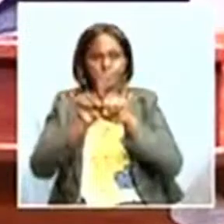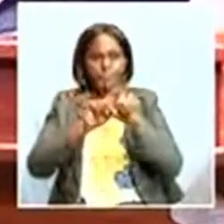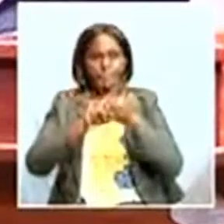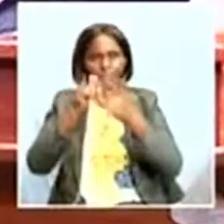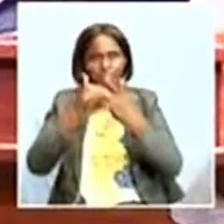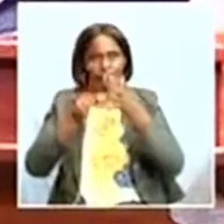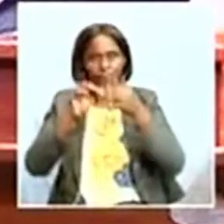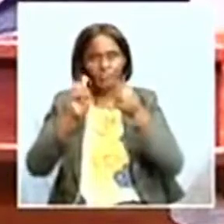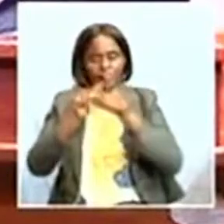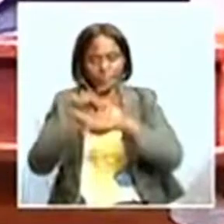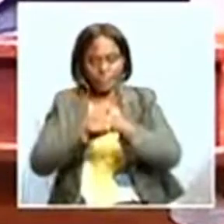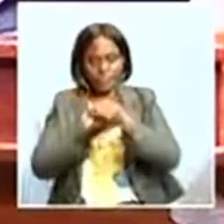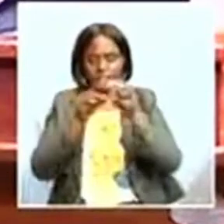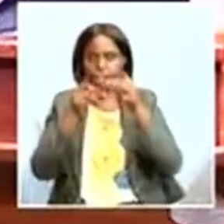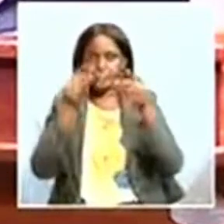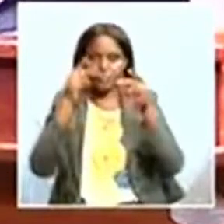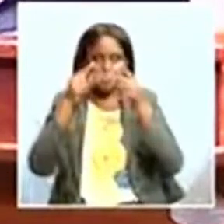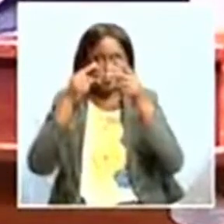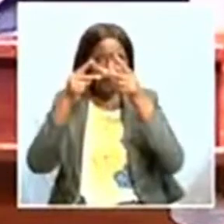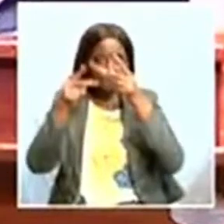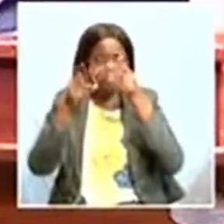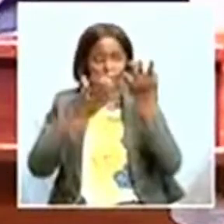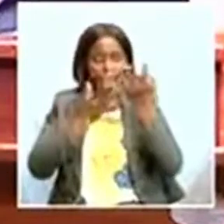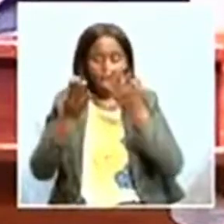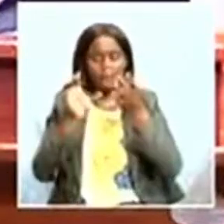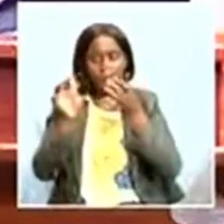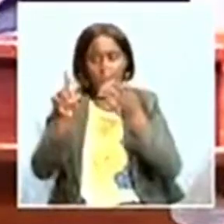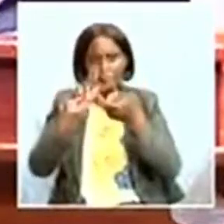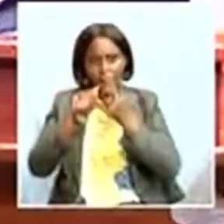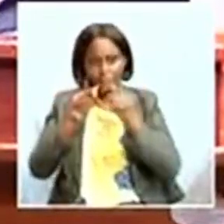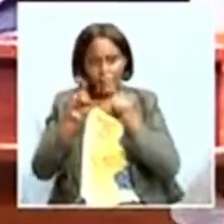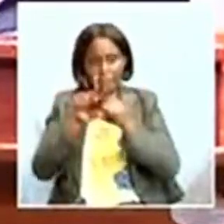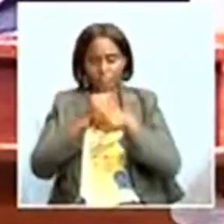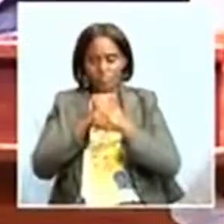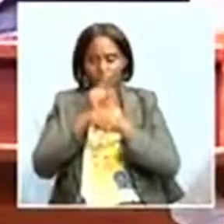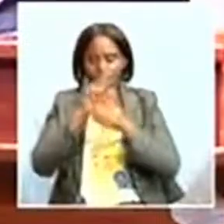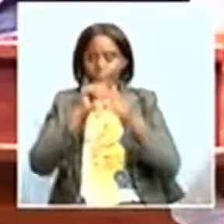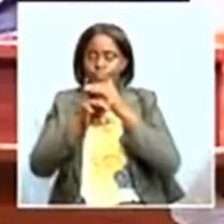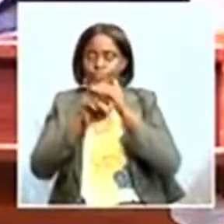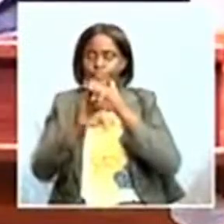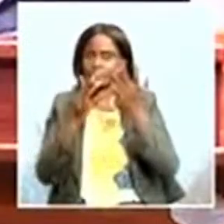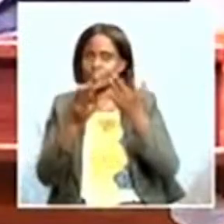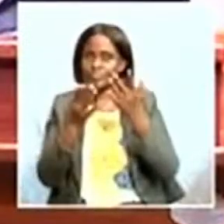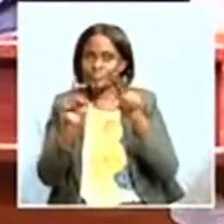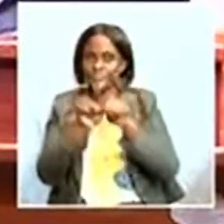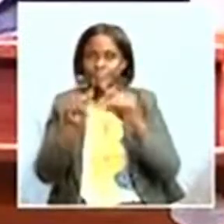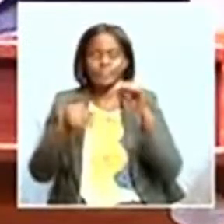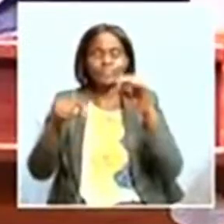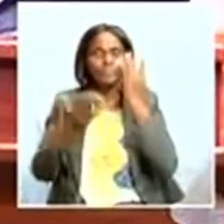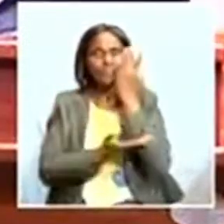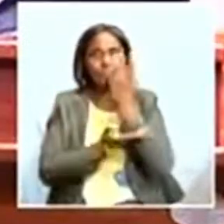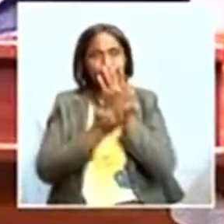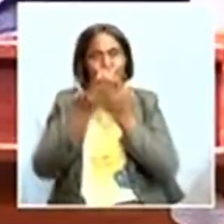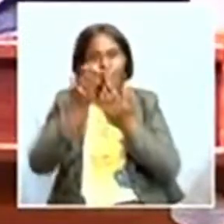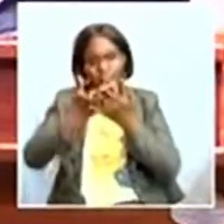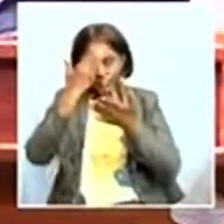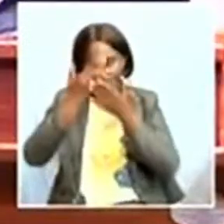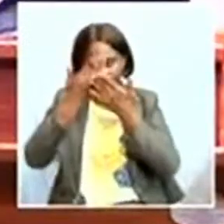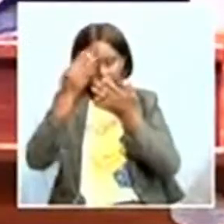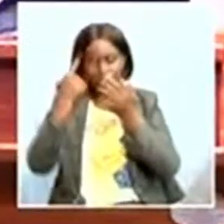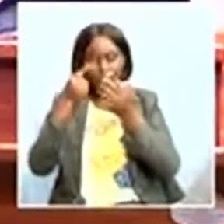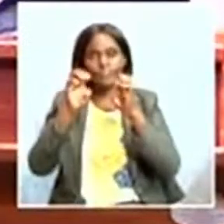our long-term vision of strengthening the education sector, ensuring accessibility and improving learning conditions for